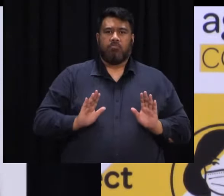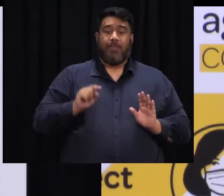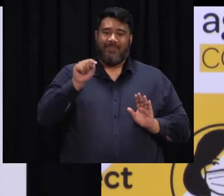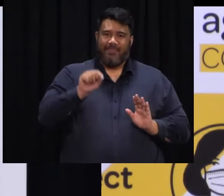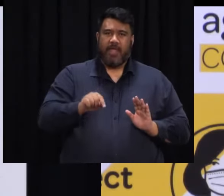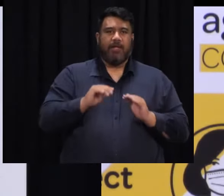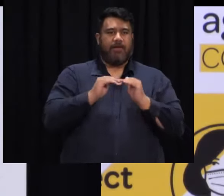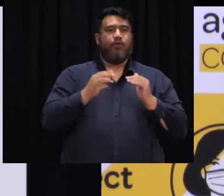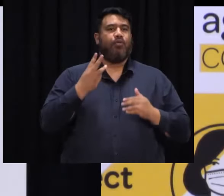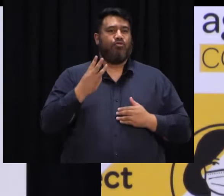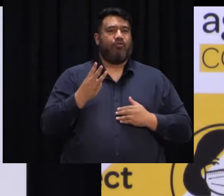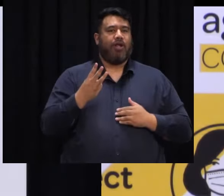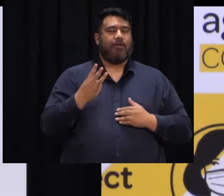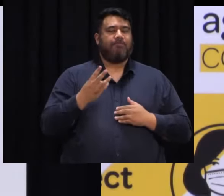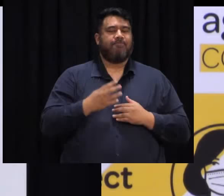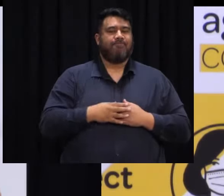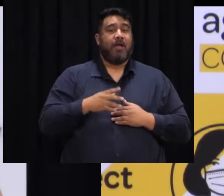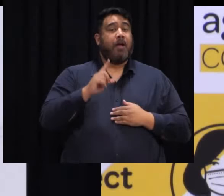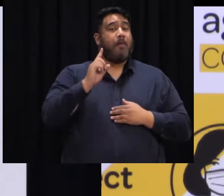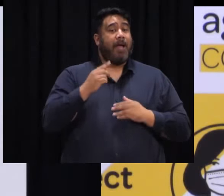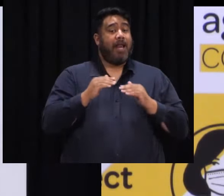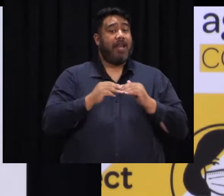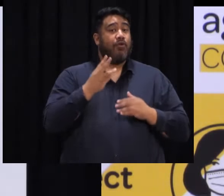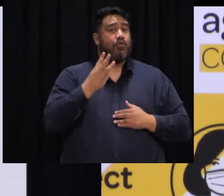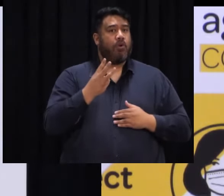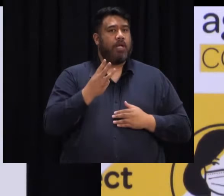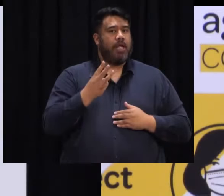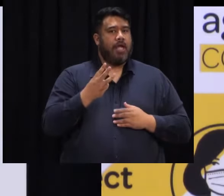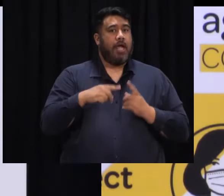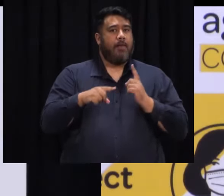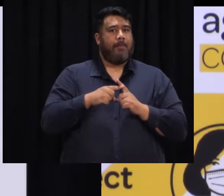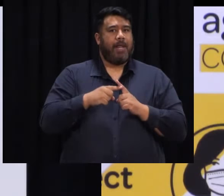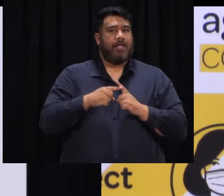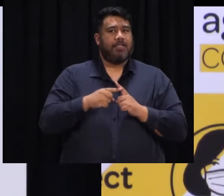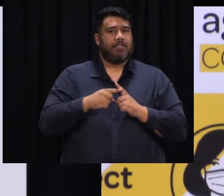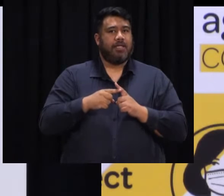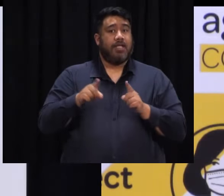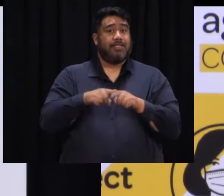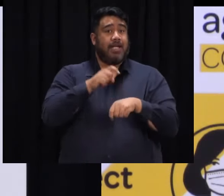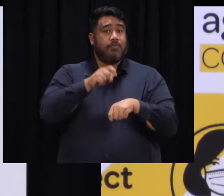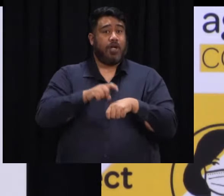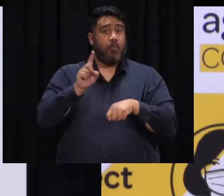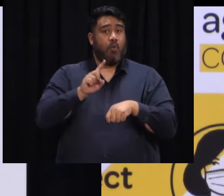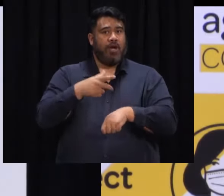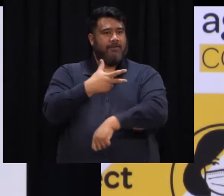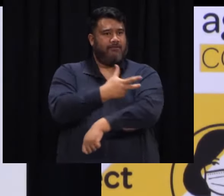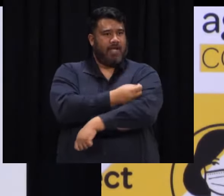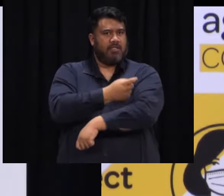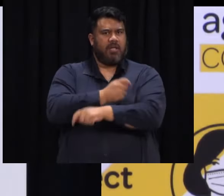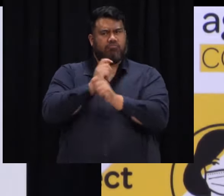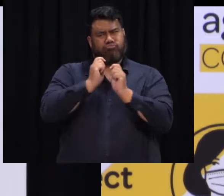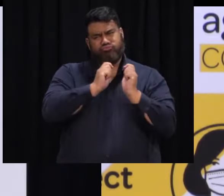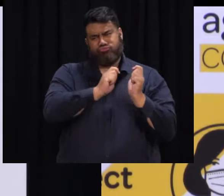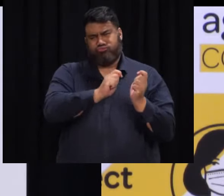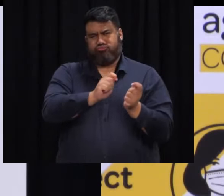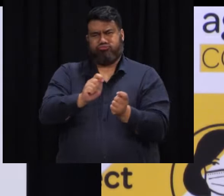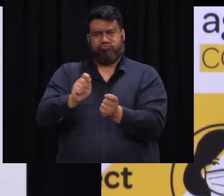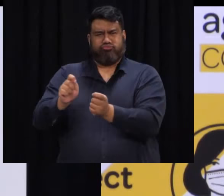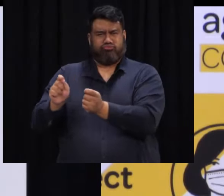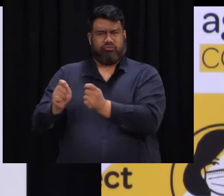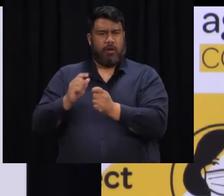about. The difference this time is it's level 3 with high and increasing rates of vaccination. And so it gives us further opportunity to get